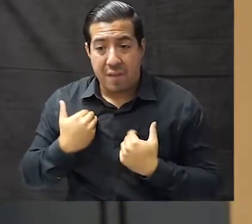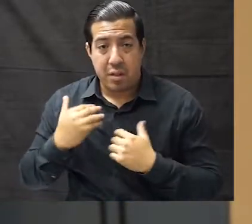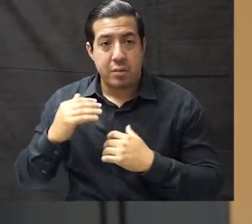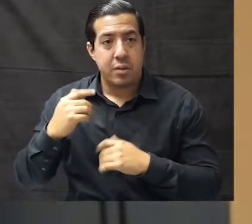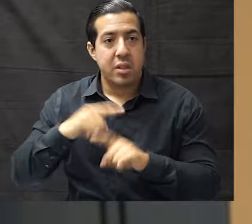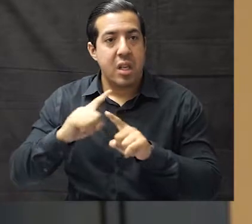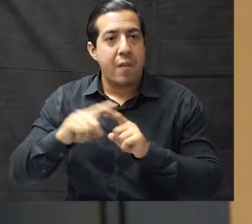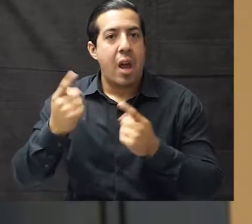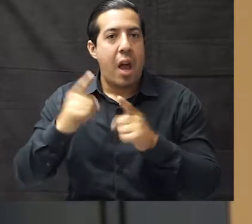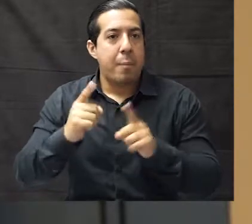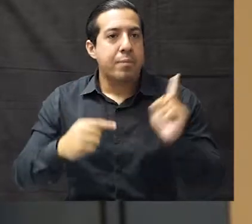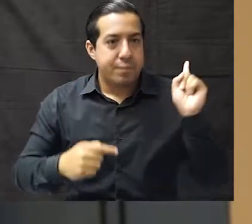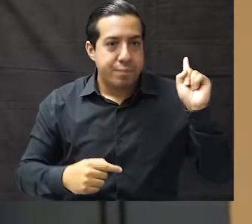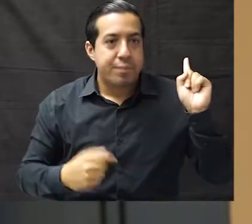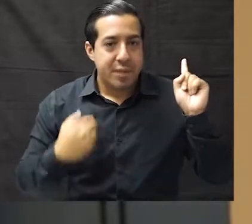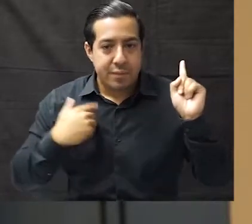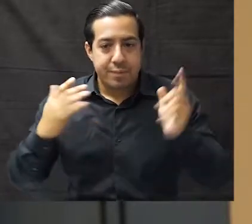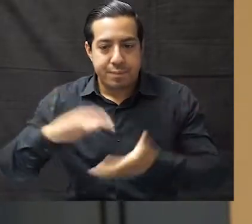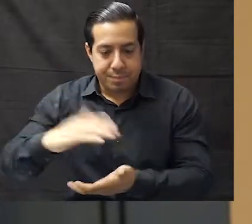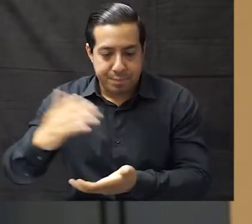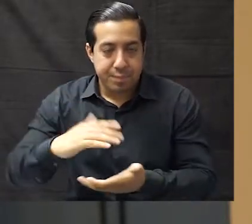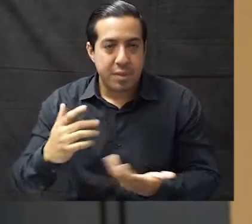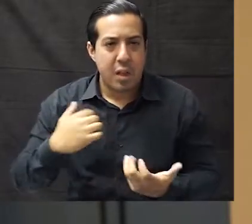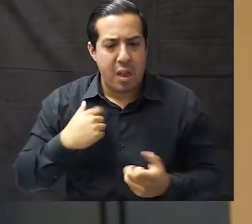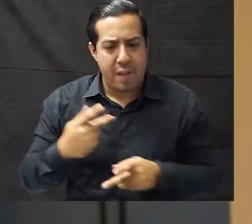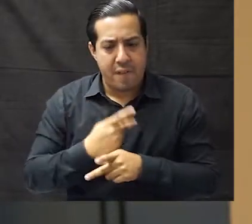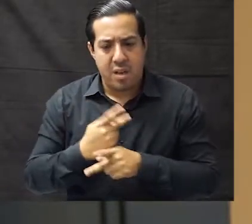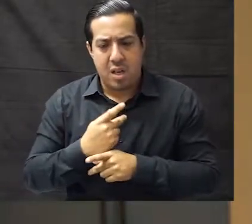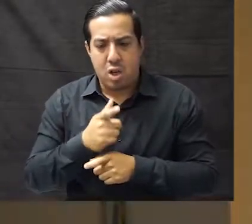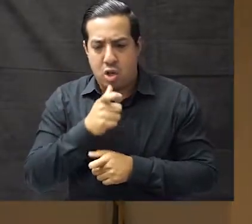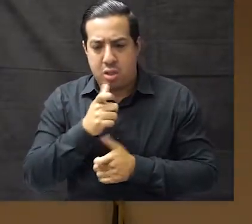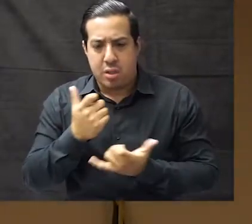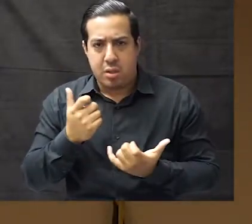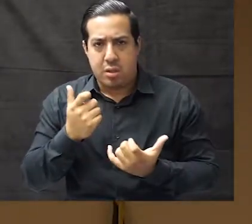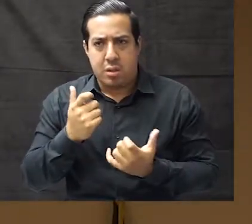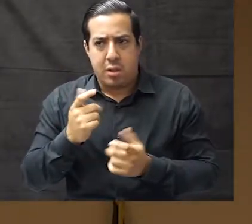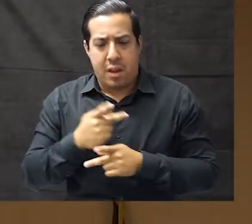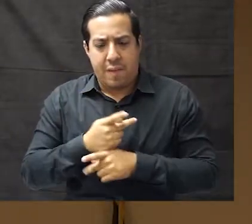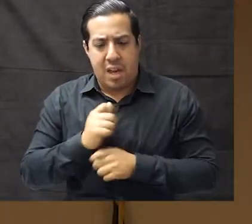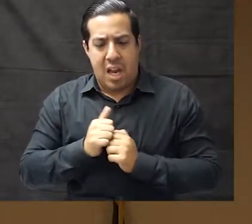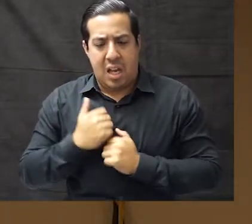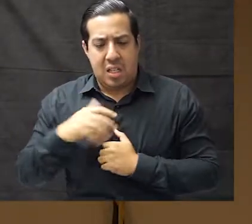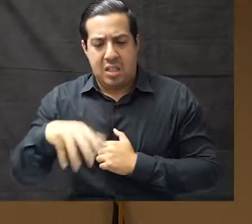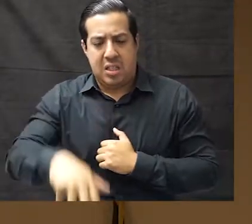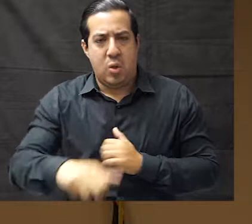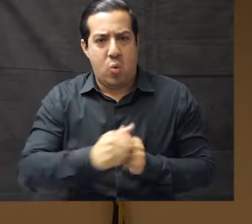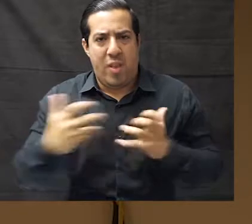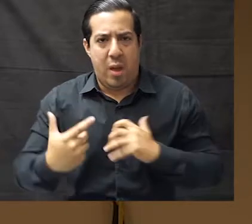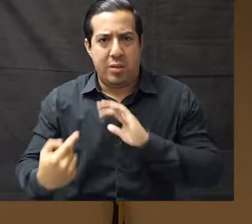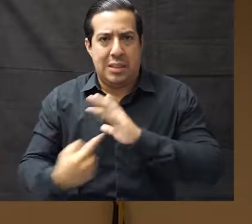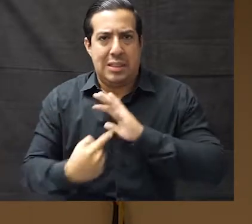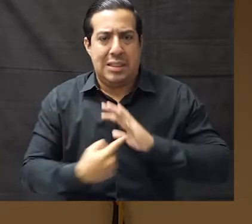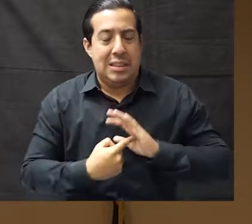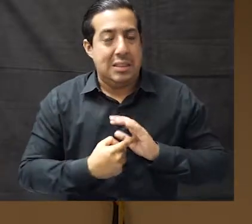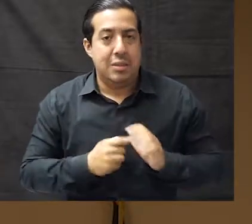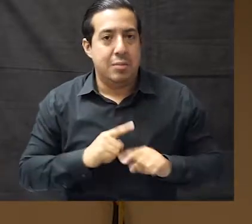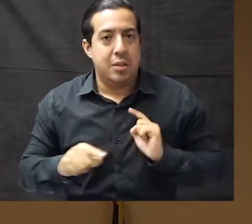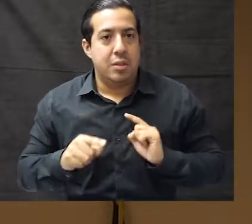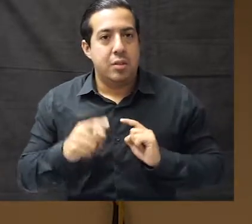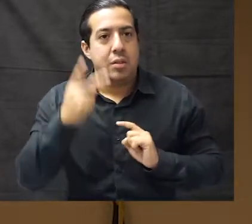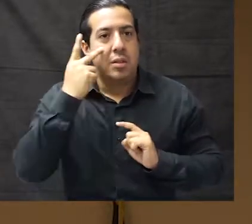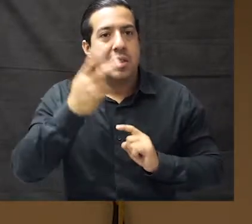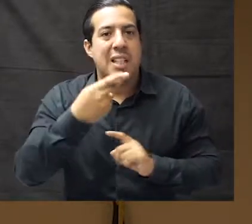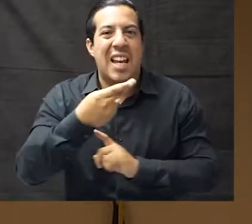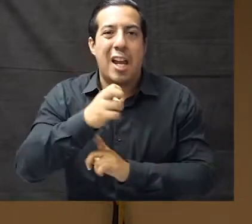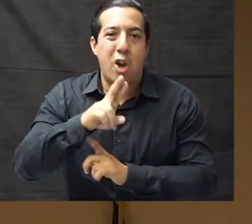this is what we saw a year ago when we first said, uh-oh, carfentanil's here. That little baggie, you can see the size of it there, somebody's hand in it, that